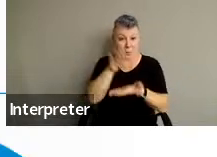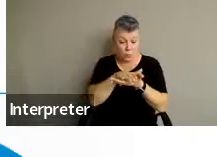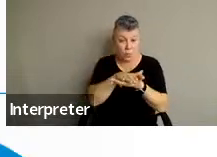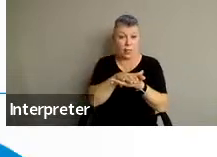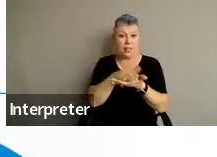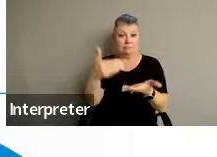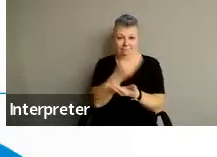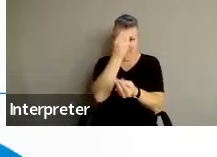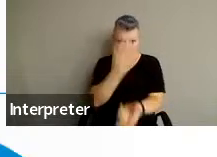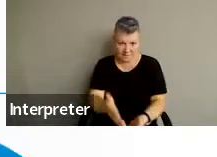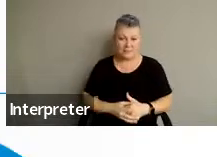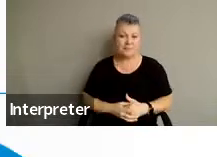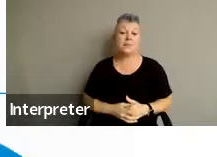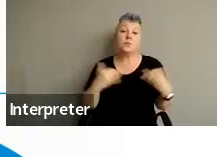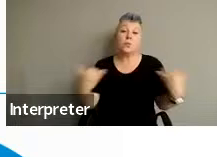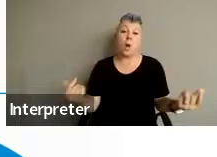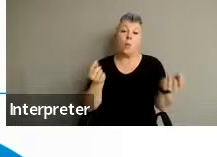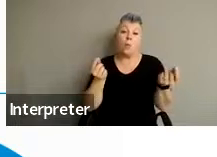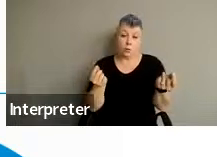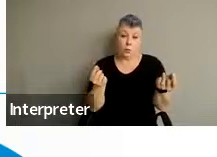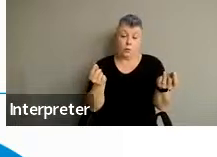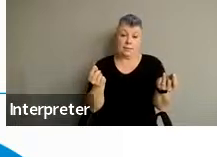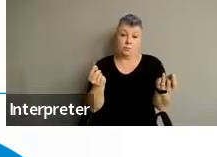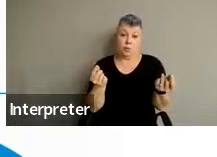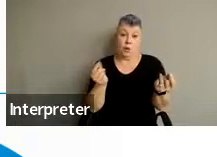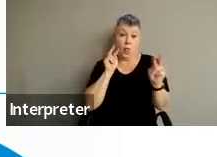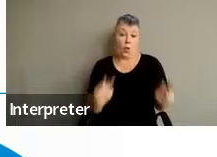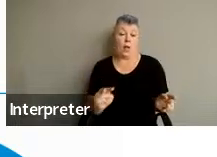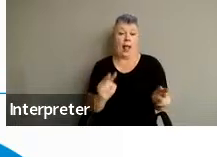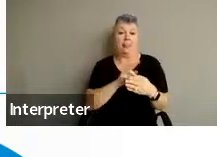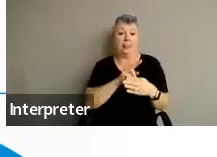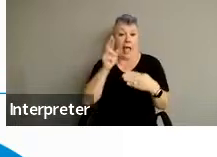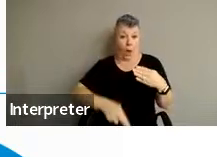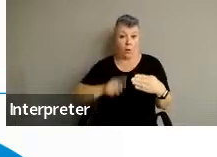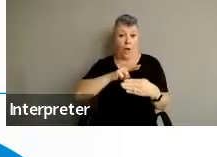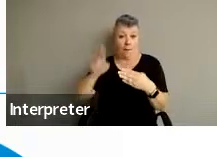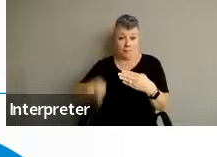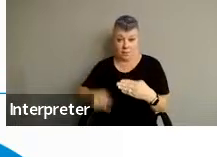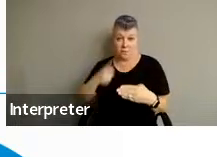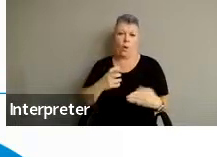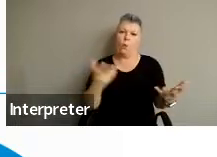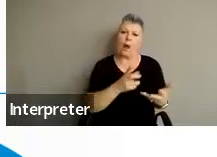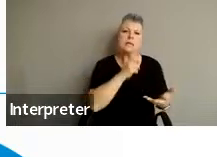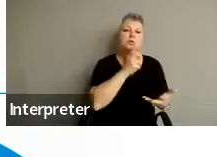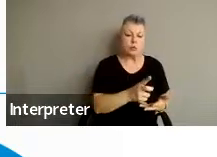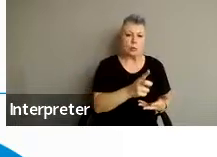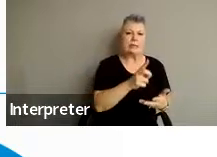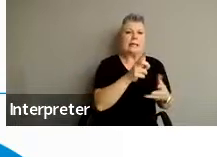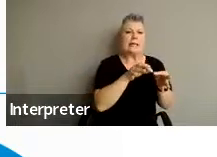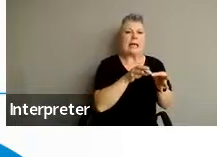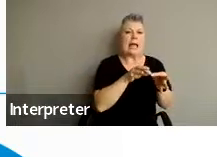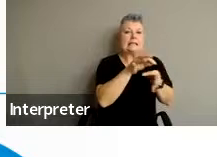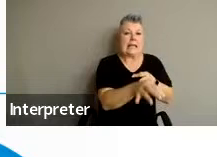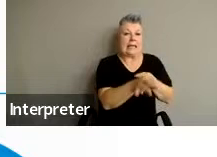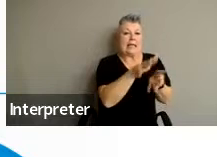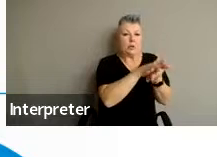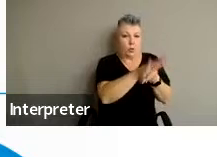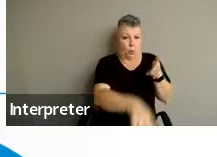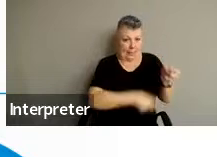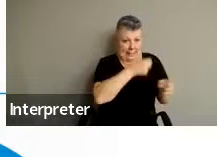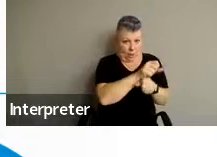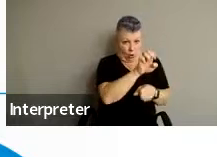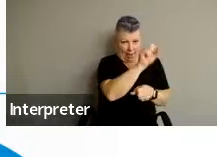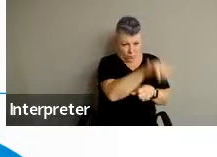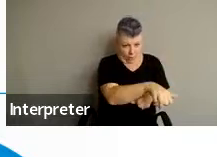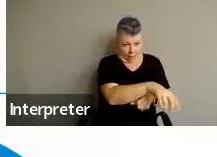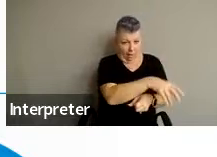So what we will do this evening is cover the outcomes of both what is truly extended school year and the district's responsibility compared to the summer programs that